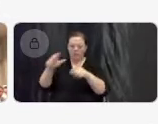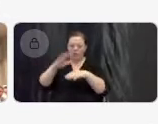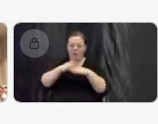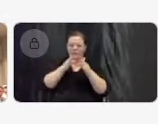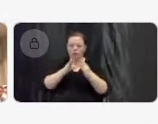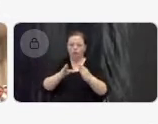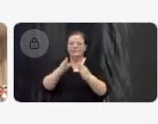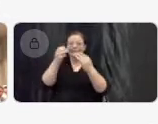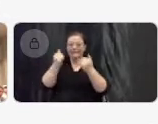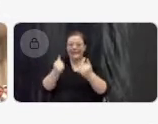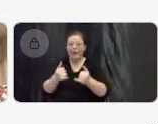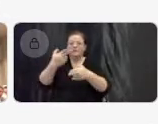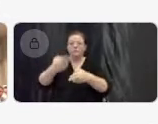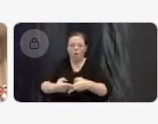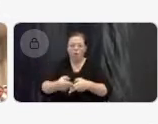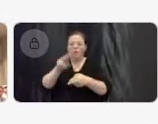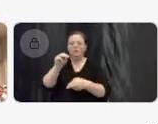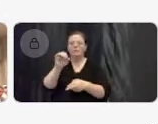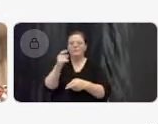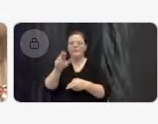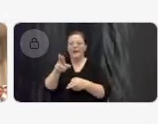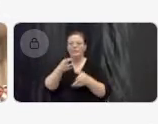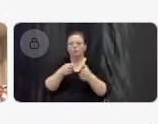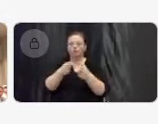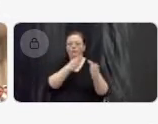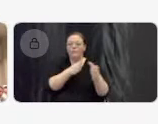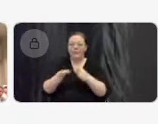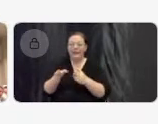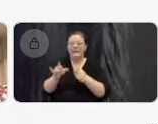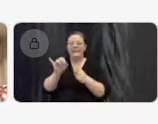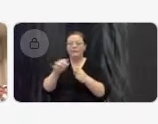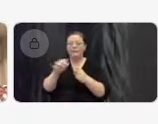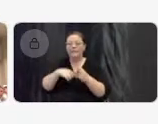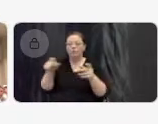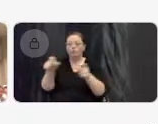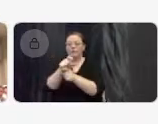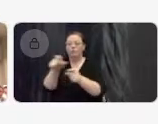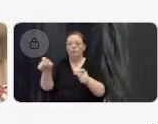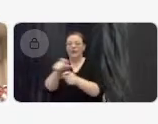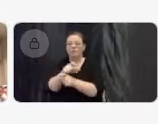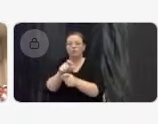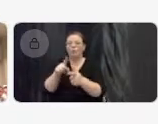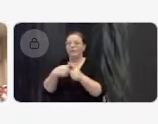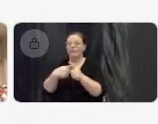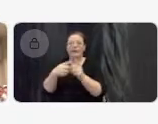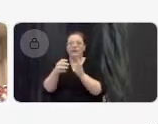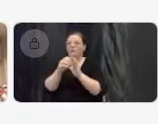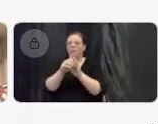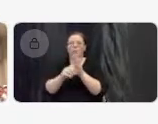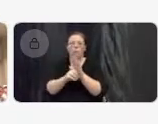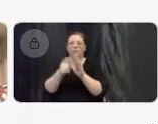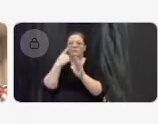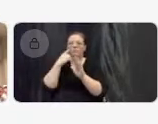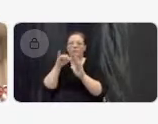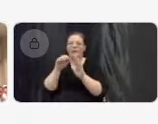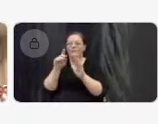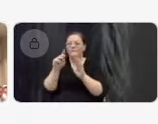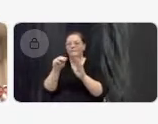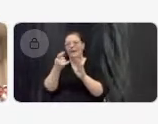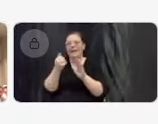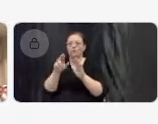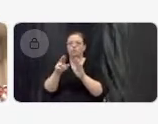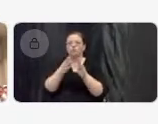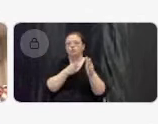on the master street plan, and we have to rearrange them, then just get the ordinance with the master street plan change